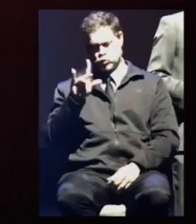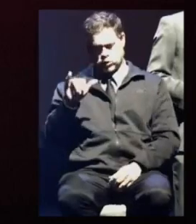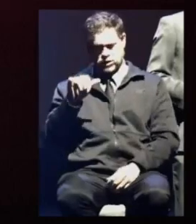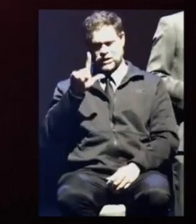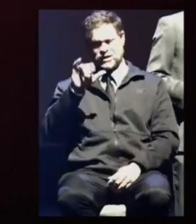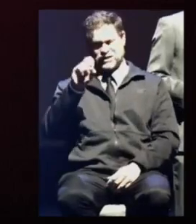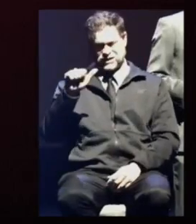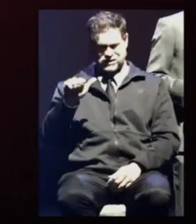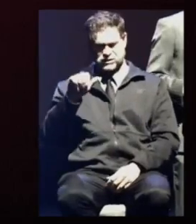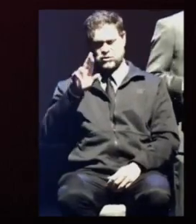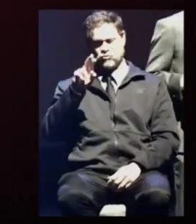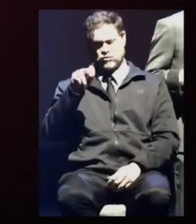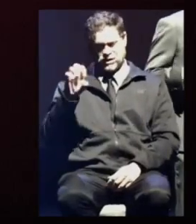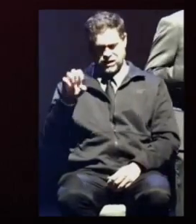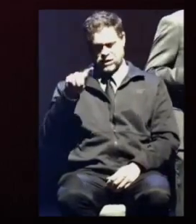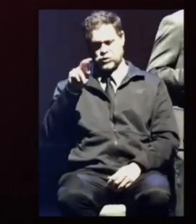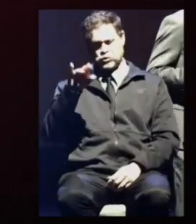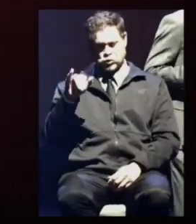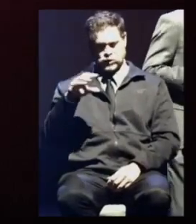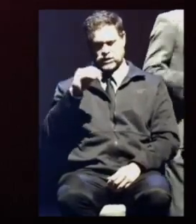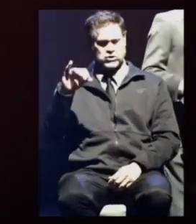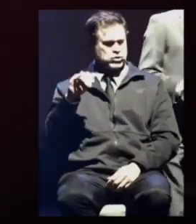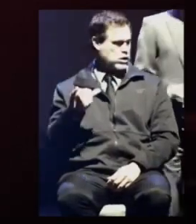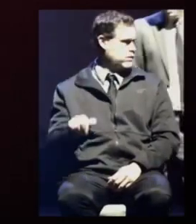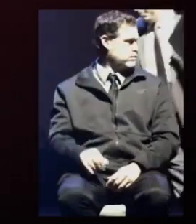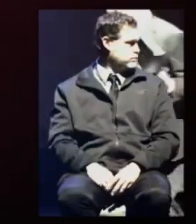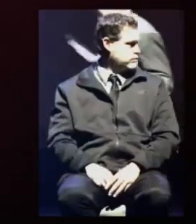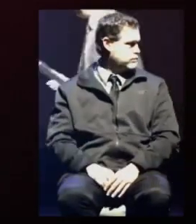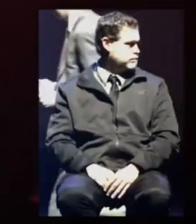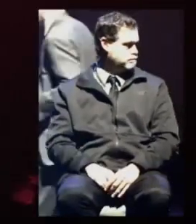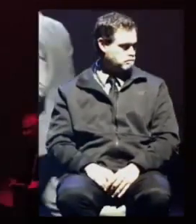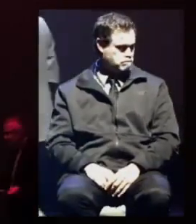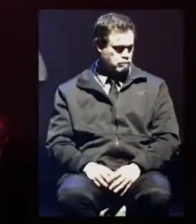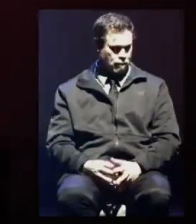Lisa, Renee, Tony, and Jim.